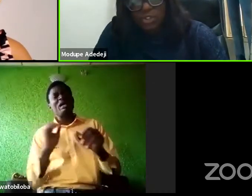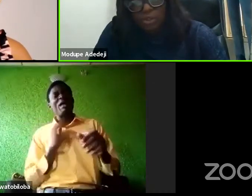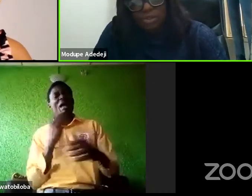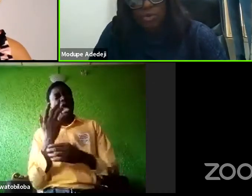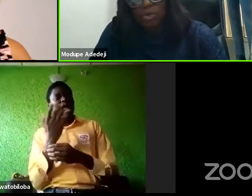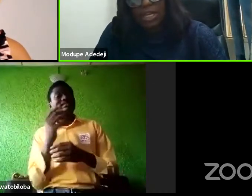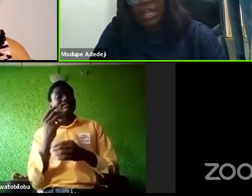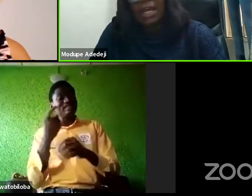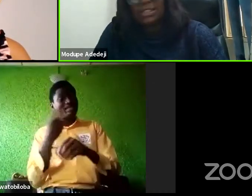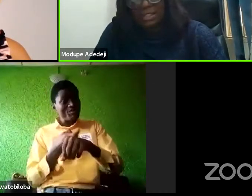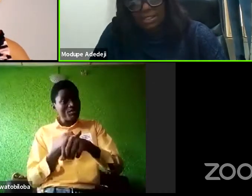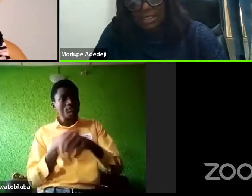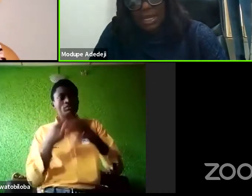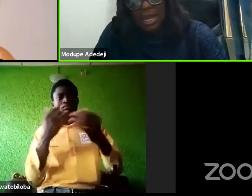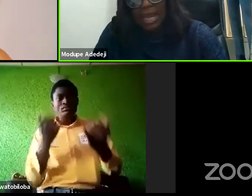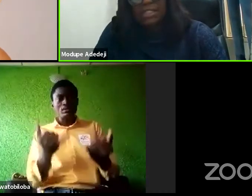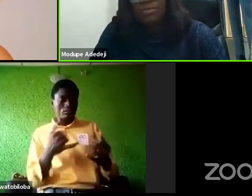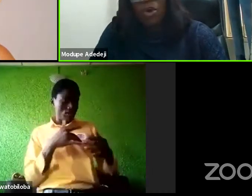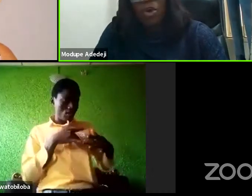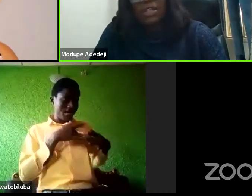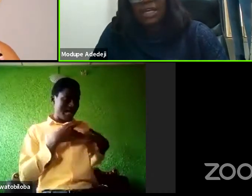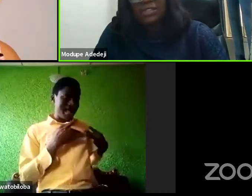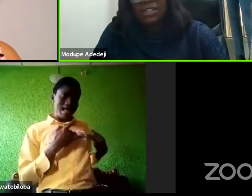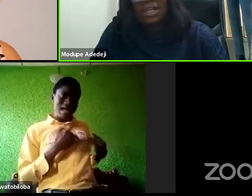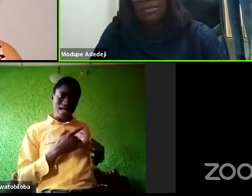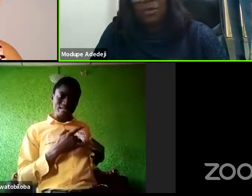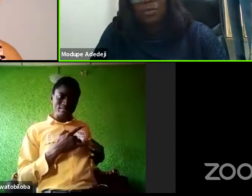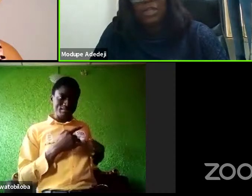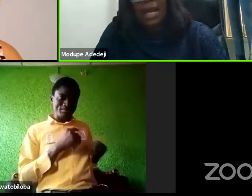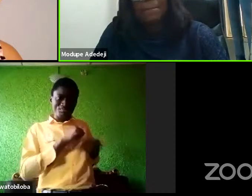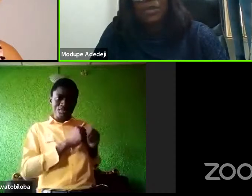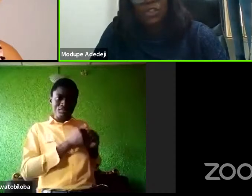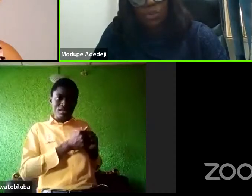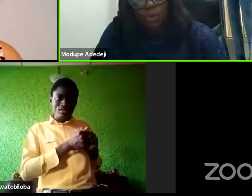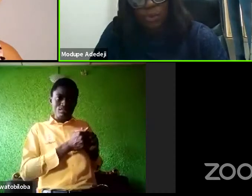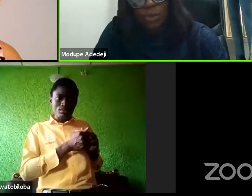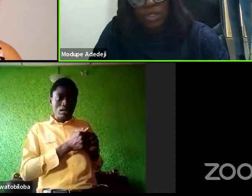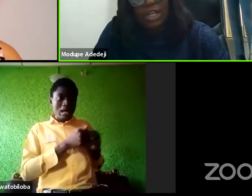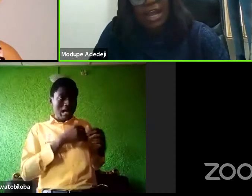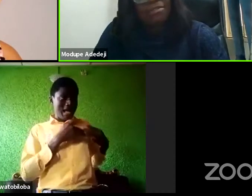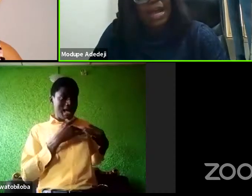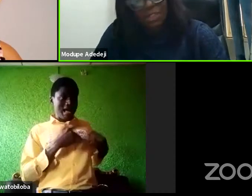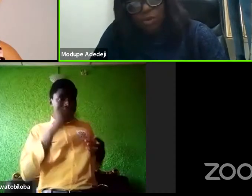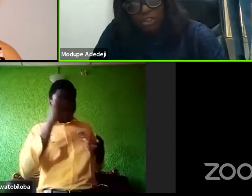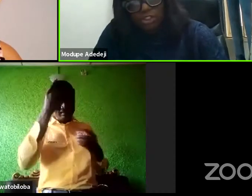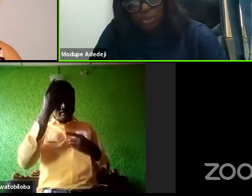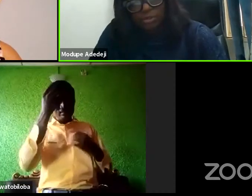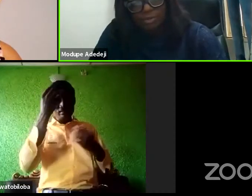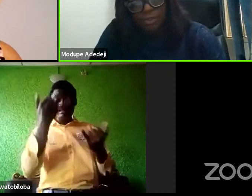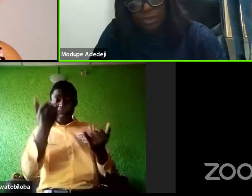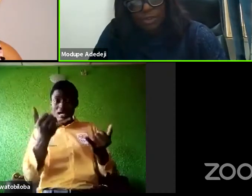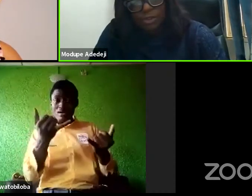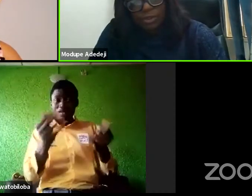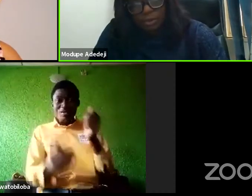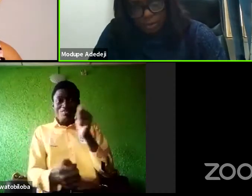heart condition, coronary heart disease, and is more exaggerated in people that have been issue. They have heart